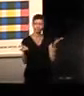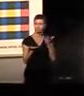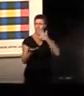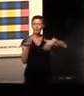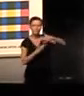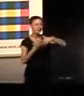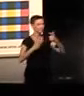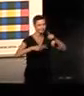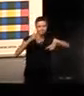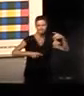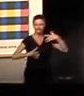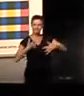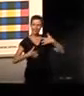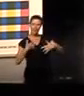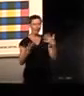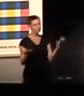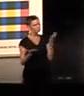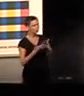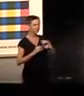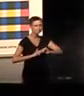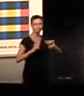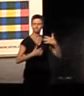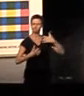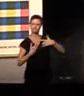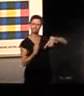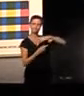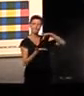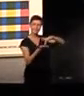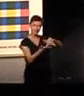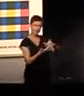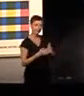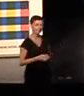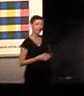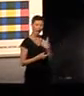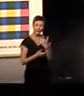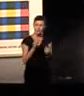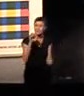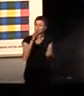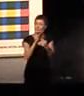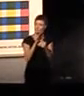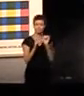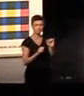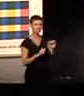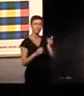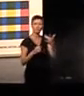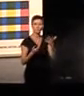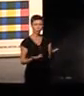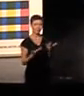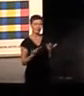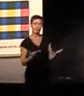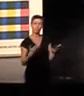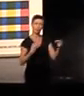vibrant and artistic city and not to forget sinds de capital of contemp w performing arts